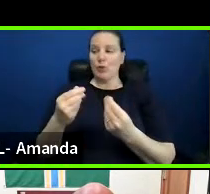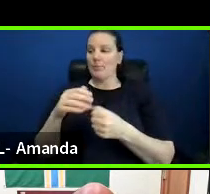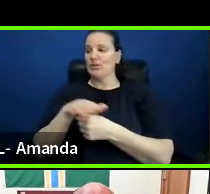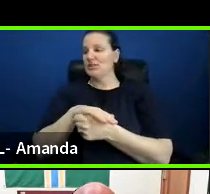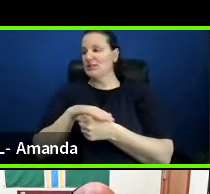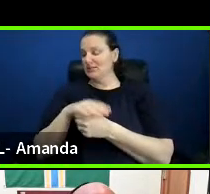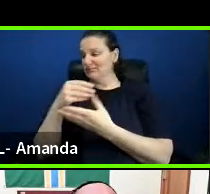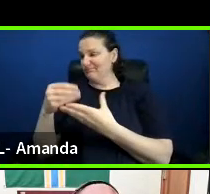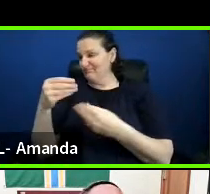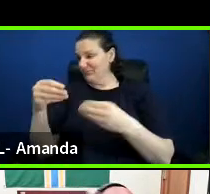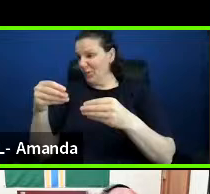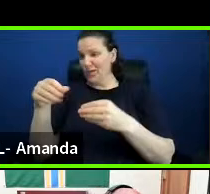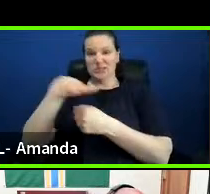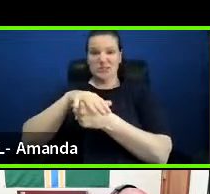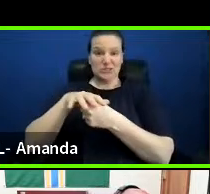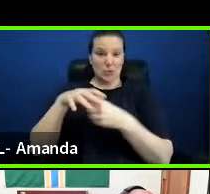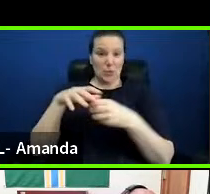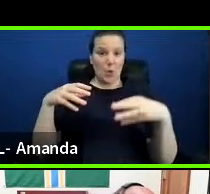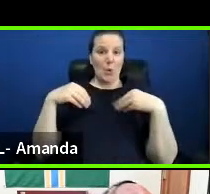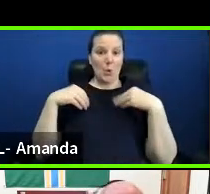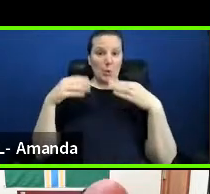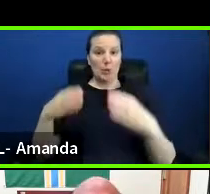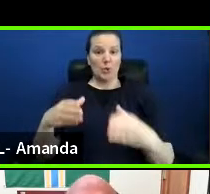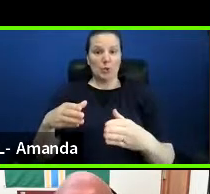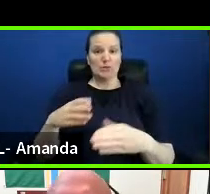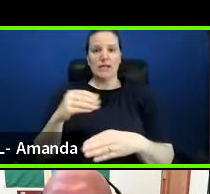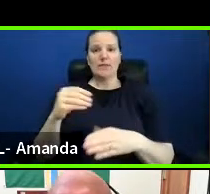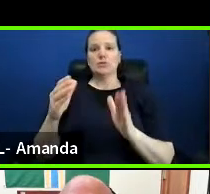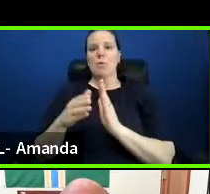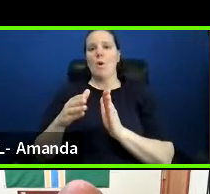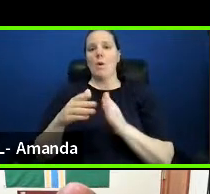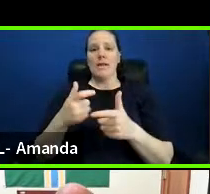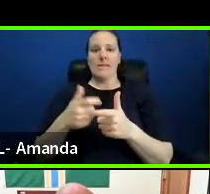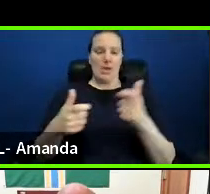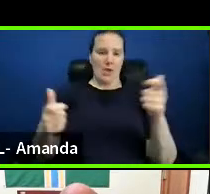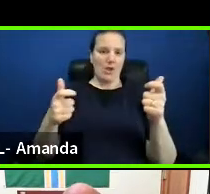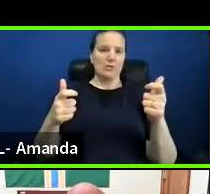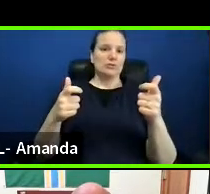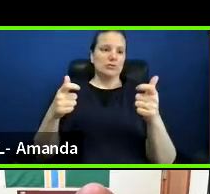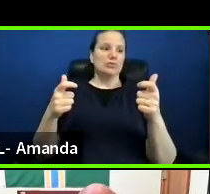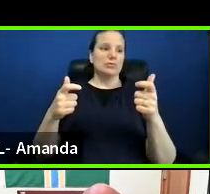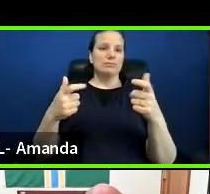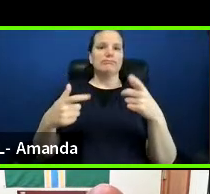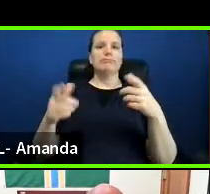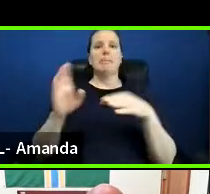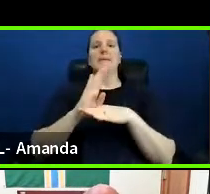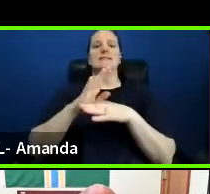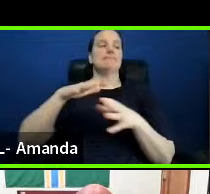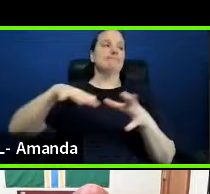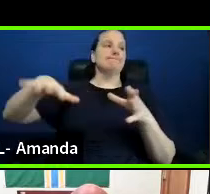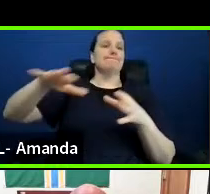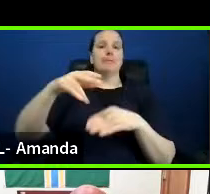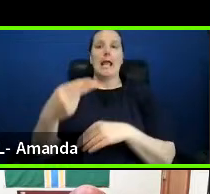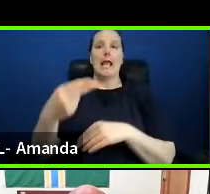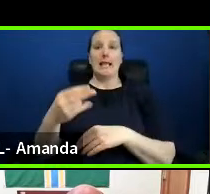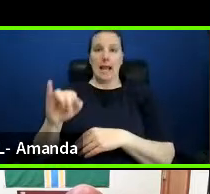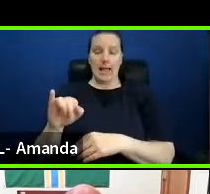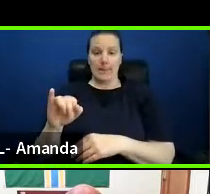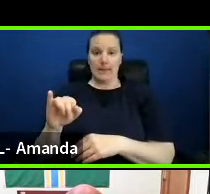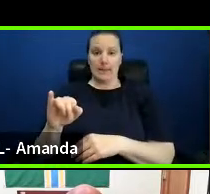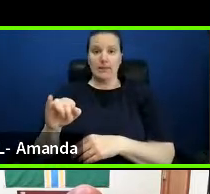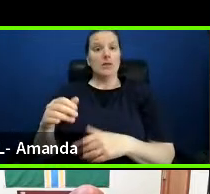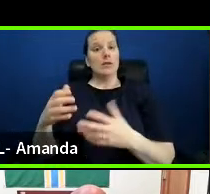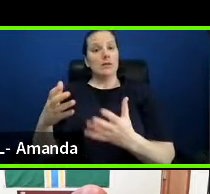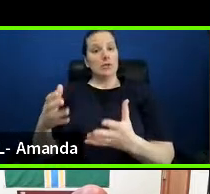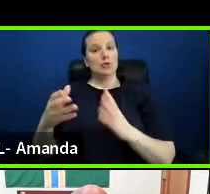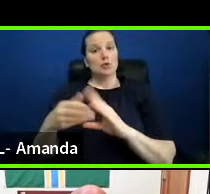retail shopping center owners, as well as small and large retail businesses across Hayden Island. Story with my